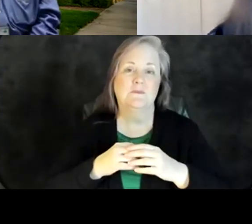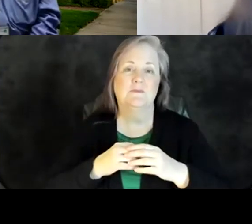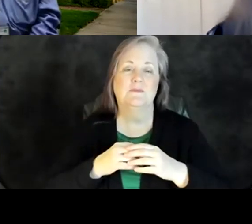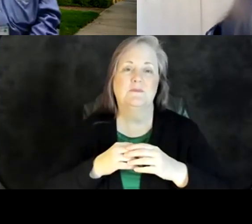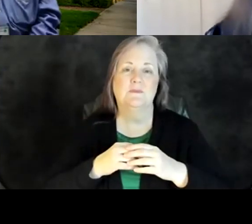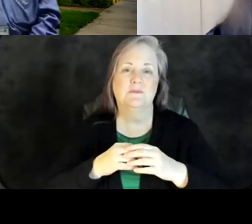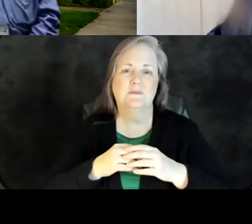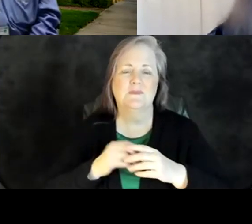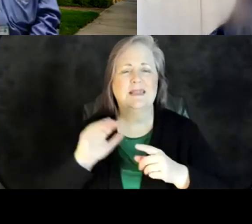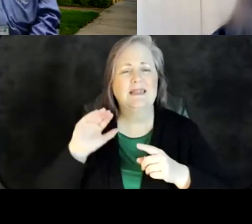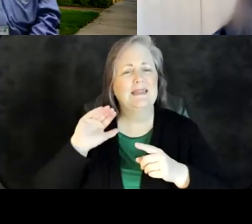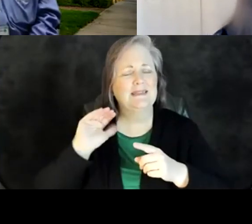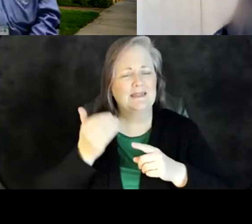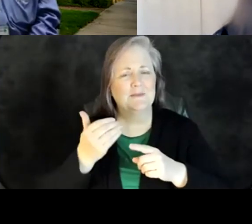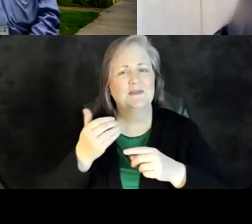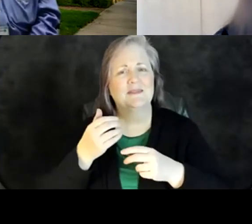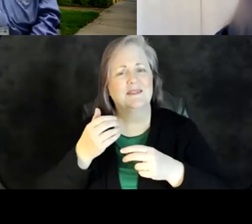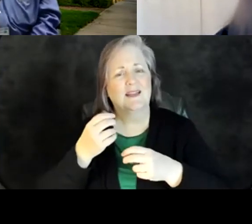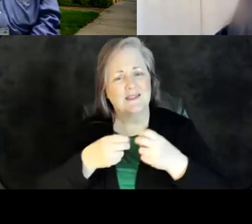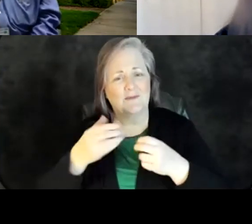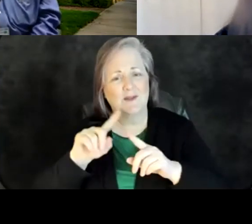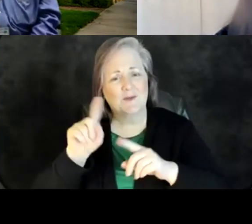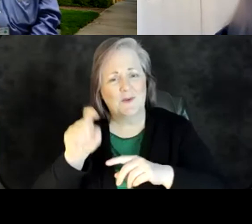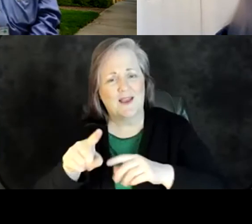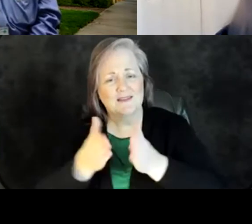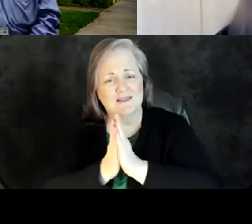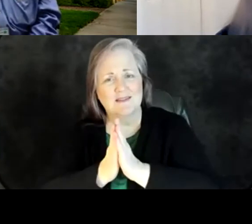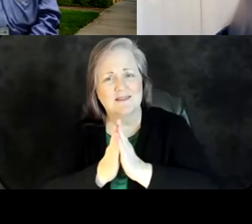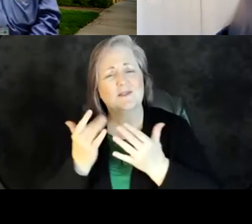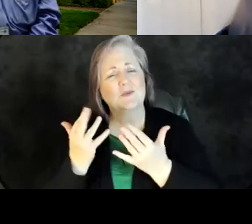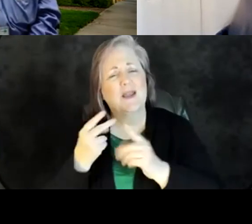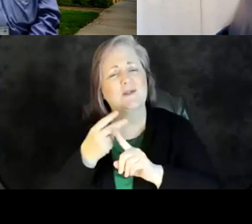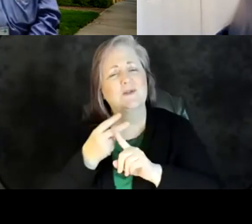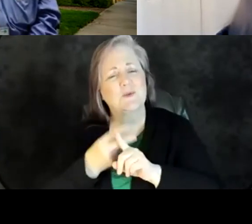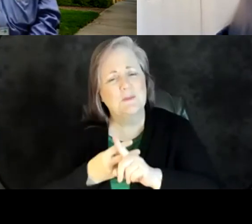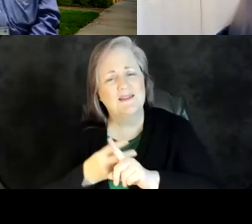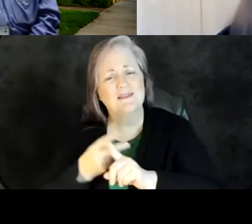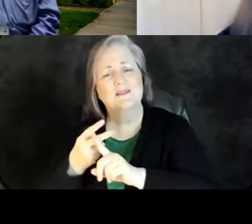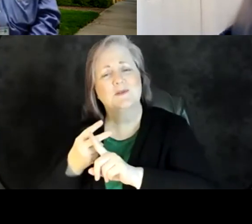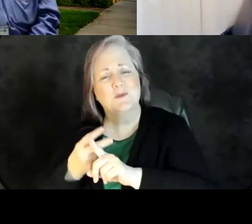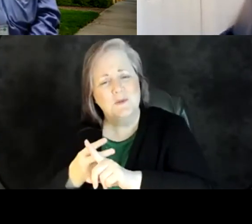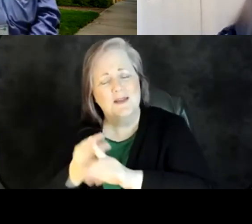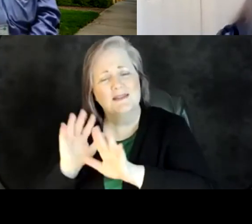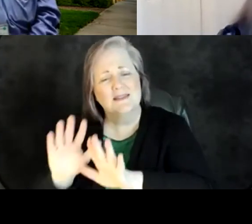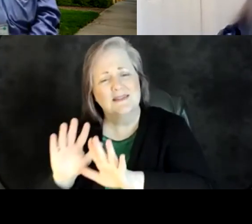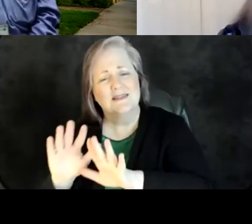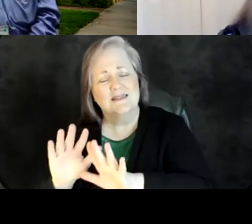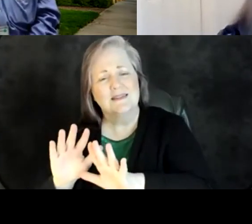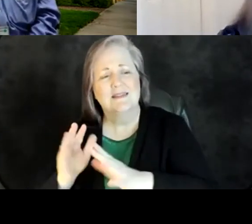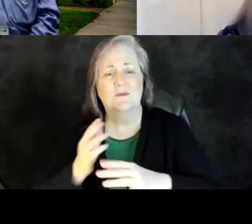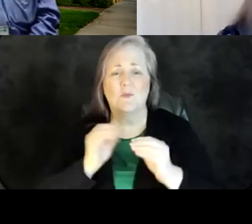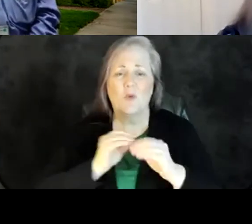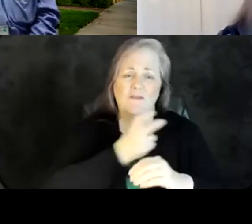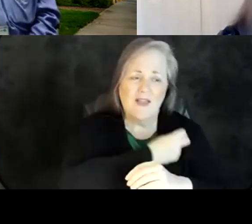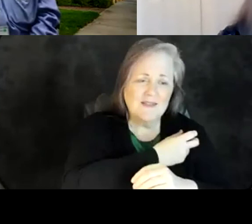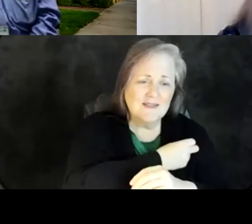Although it seems like a tough thing to ask, wait 2 more months, right? Get more vaccine out, get people